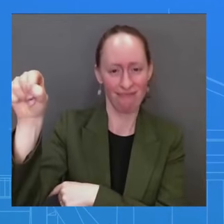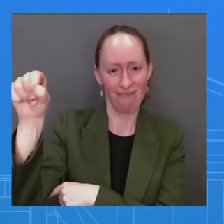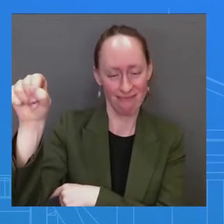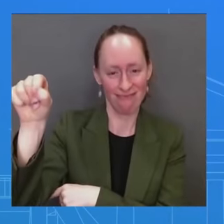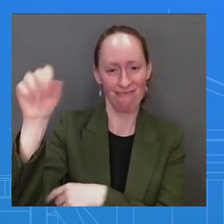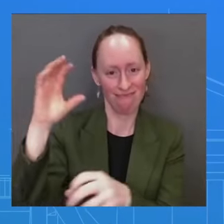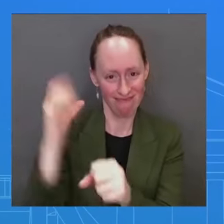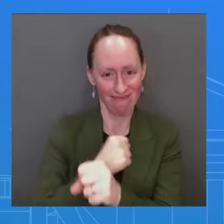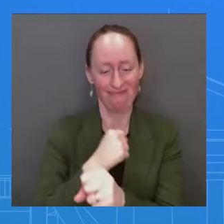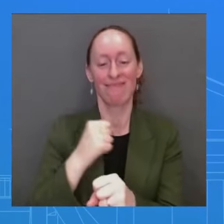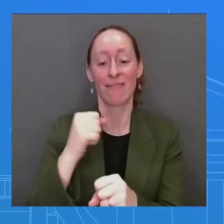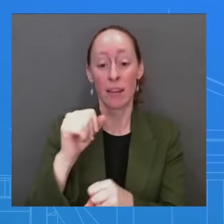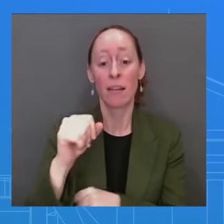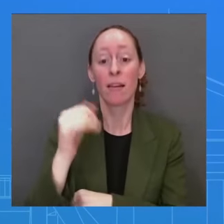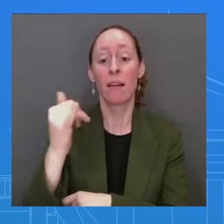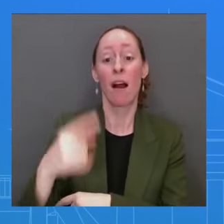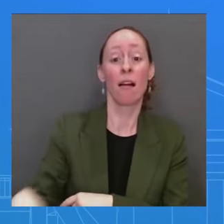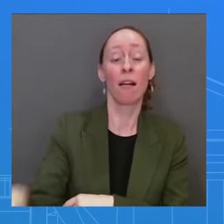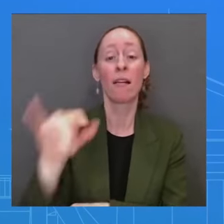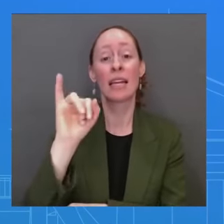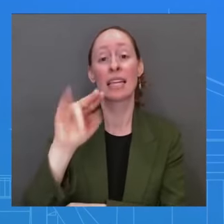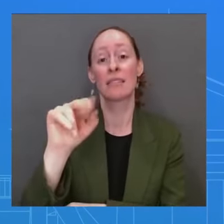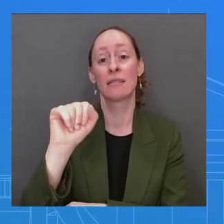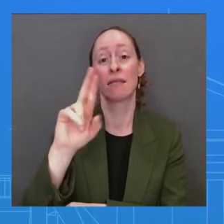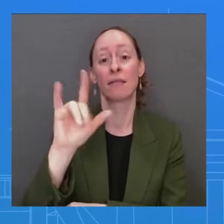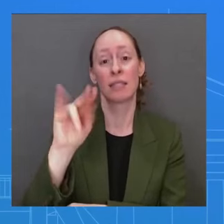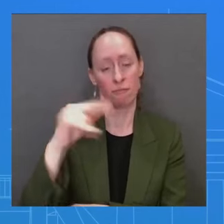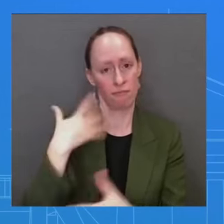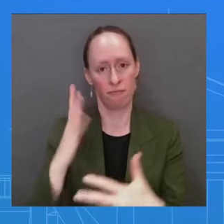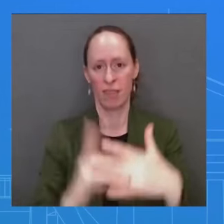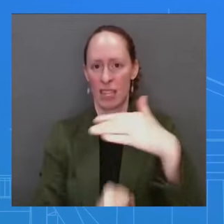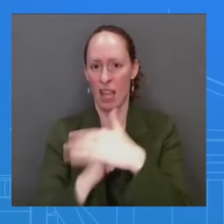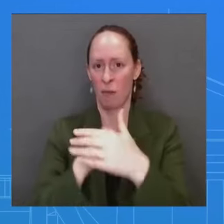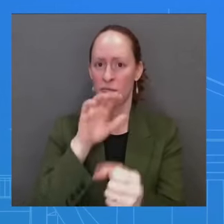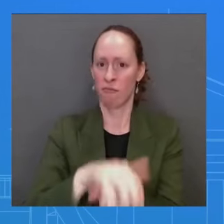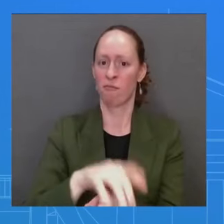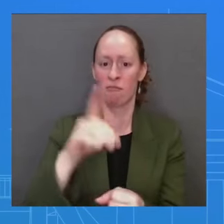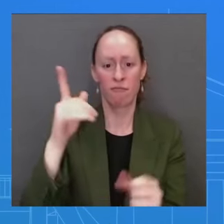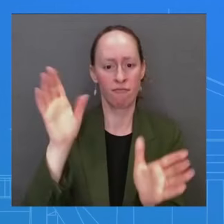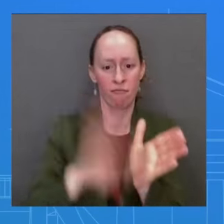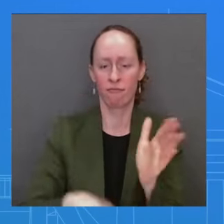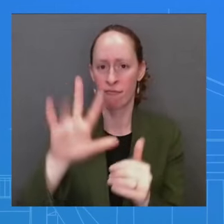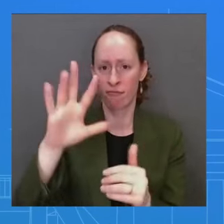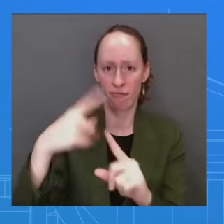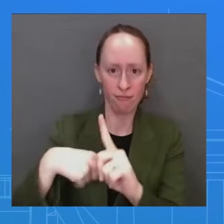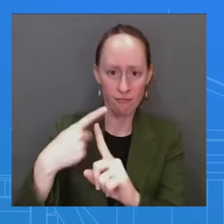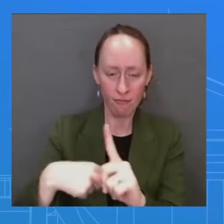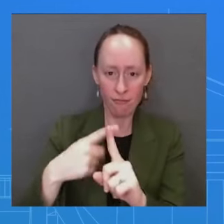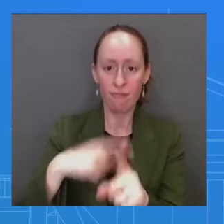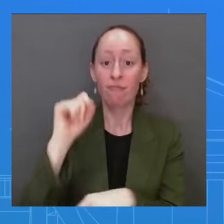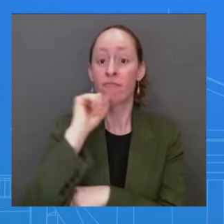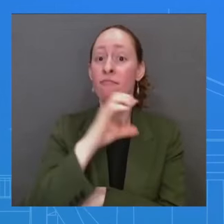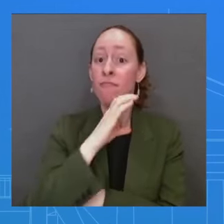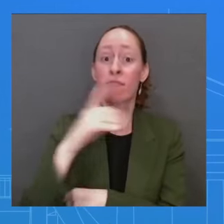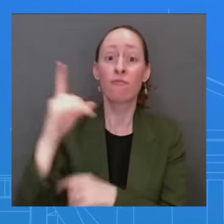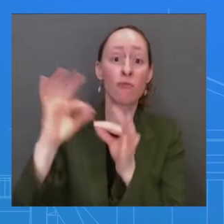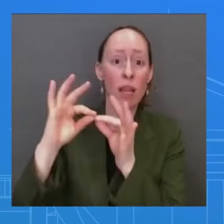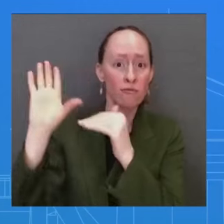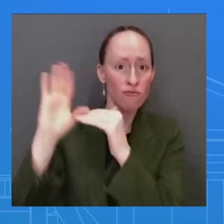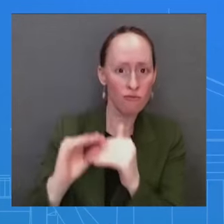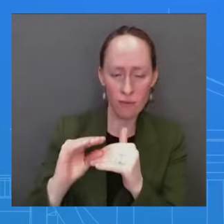$35 for seniors, allow Medicare to negotiate lower prescription drug prices for the first time ever, and save millions